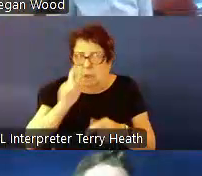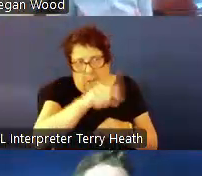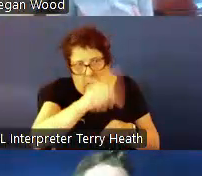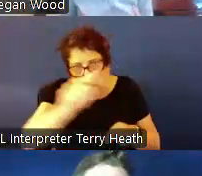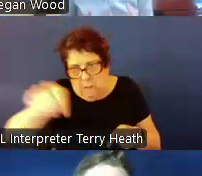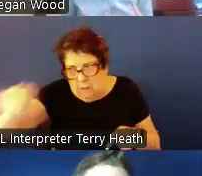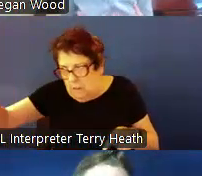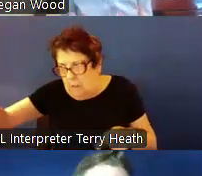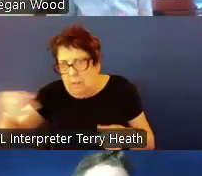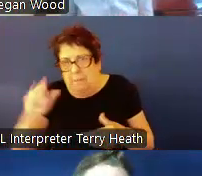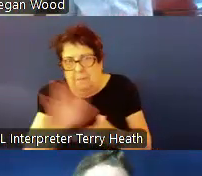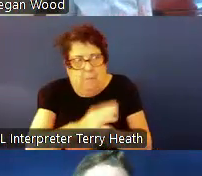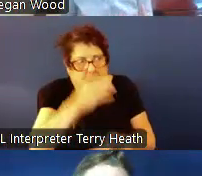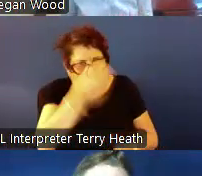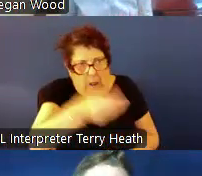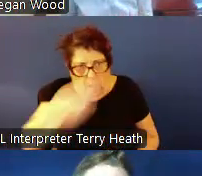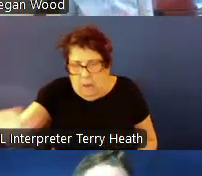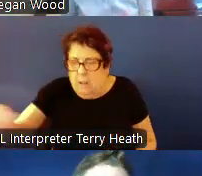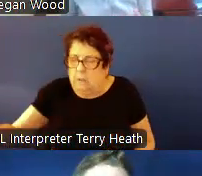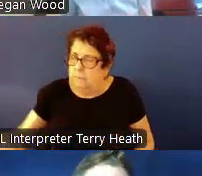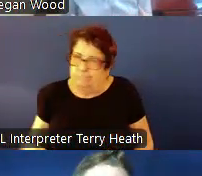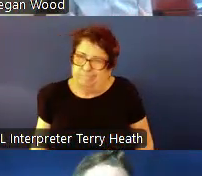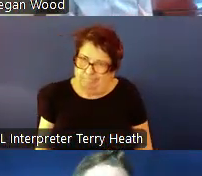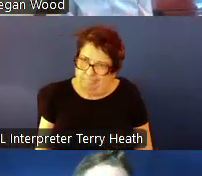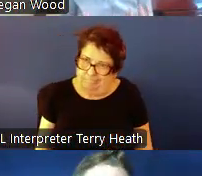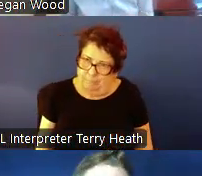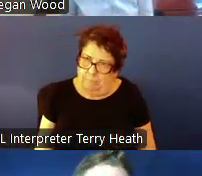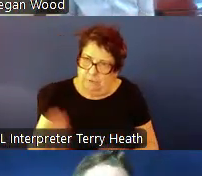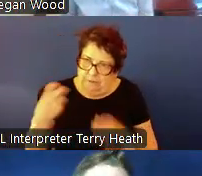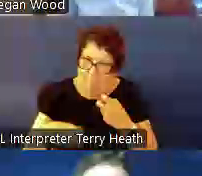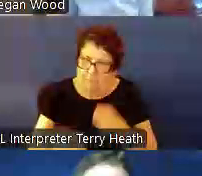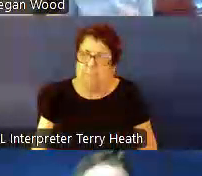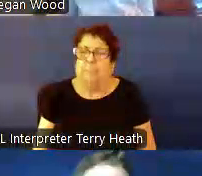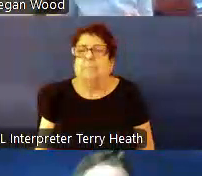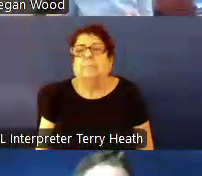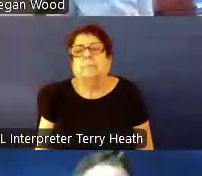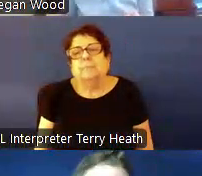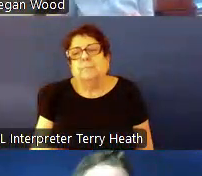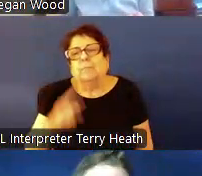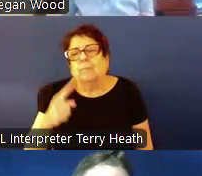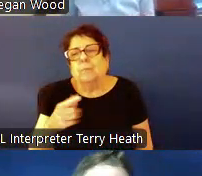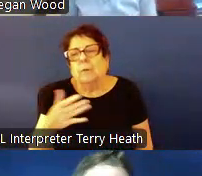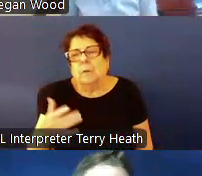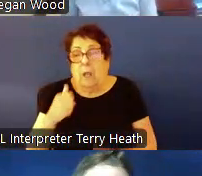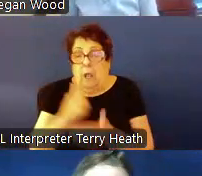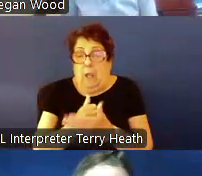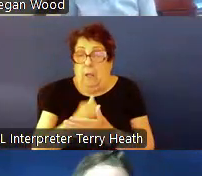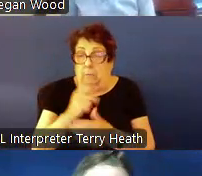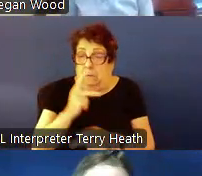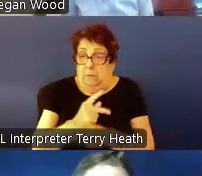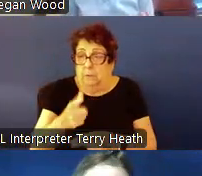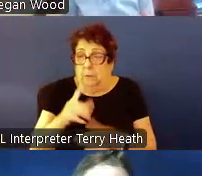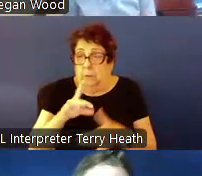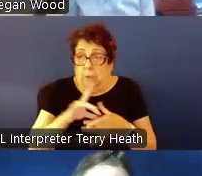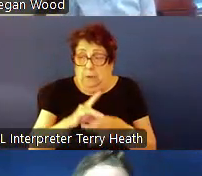one thing that really helps keep this relationship working is that we have the same goals. And, you know, some of those come from